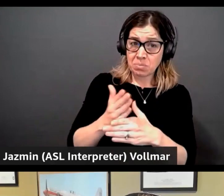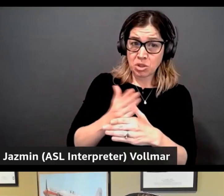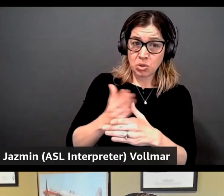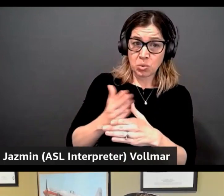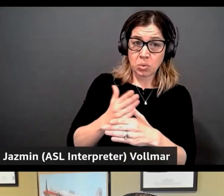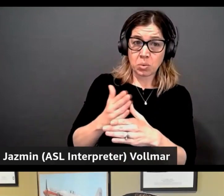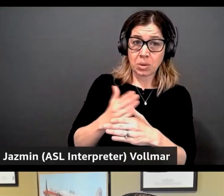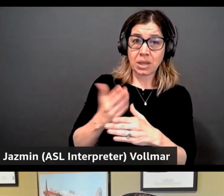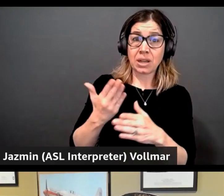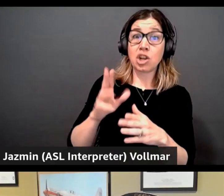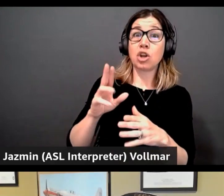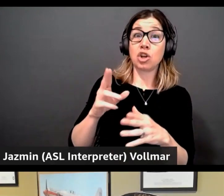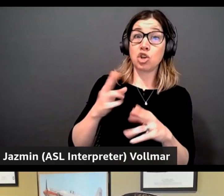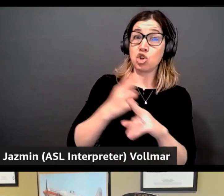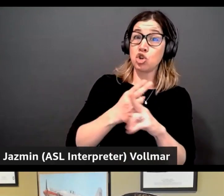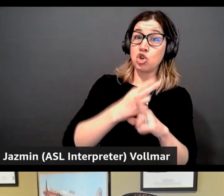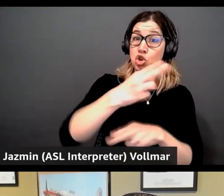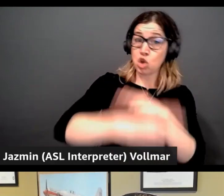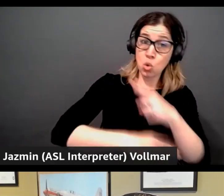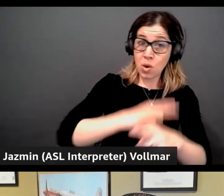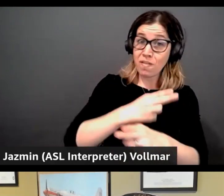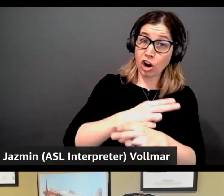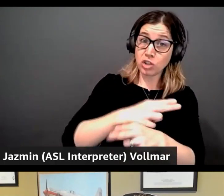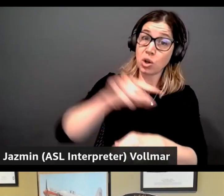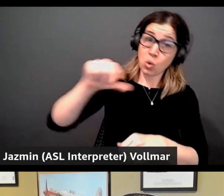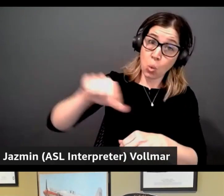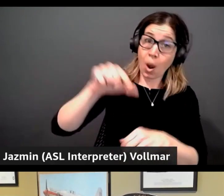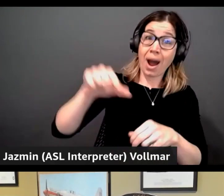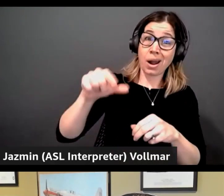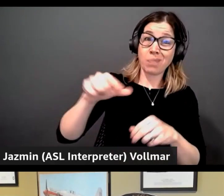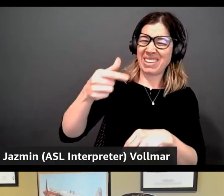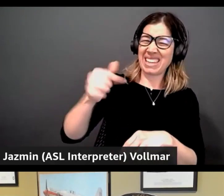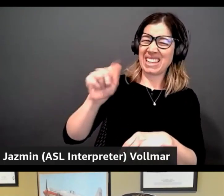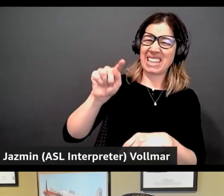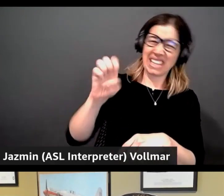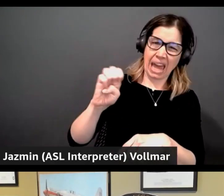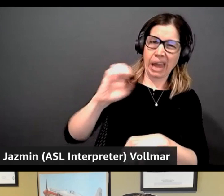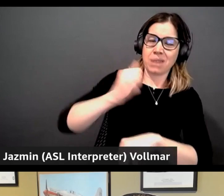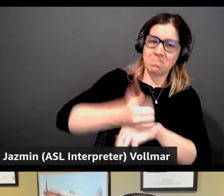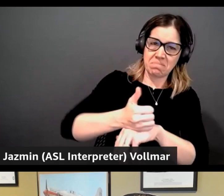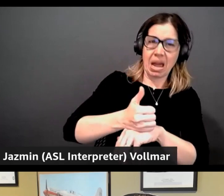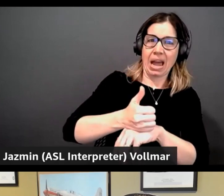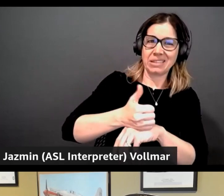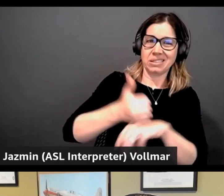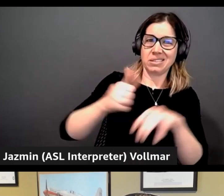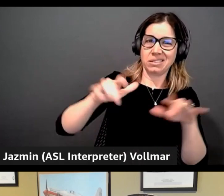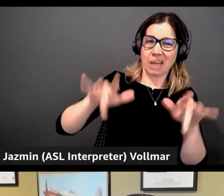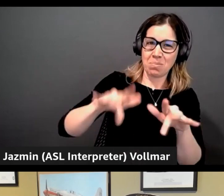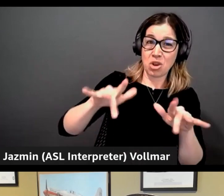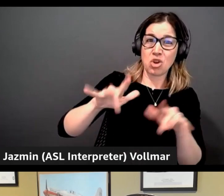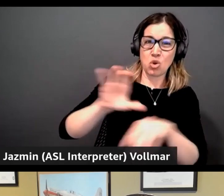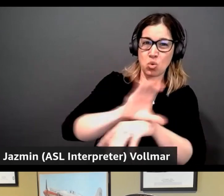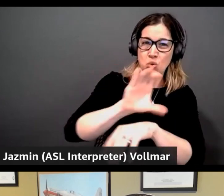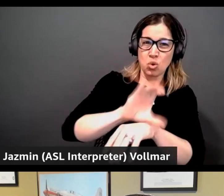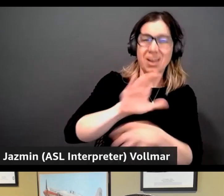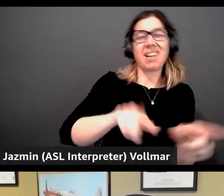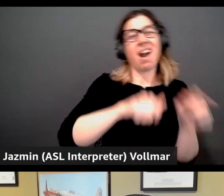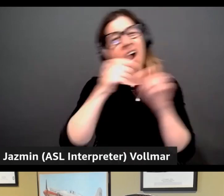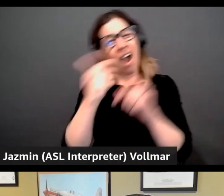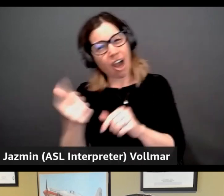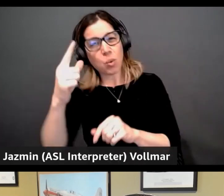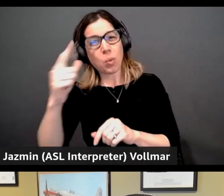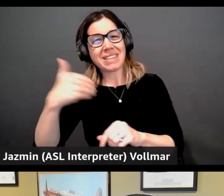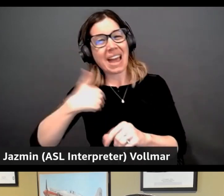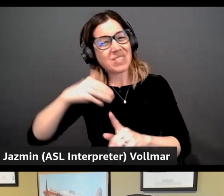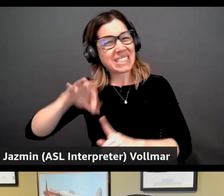like universal quantum computers, universal gate-based quantum computers, and other ones that kind of have different special properties. So the